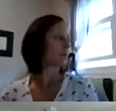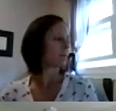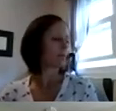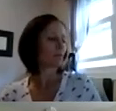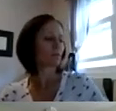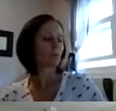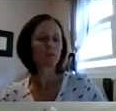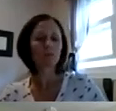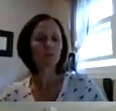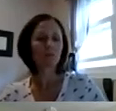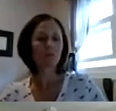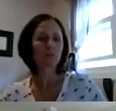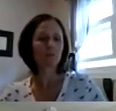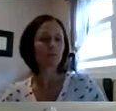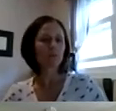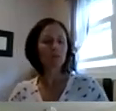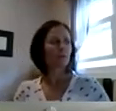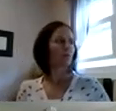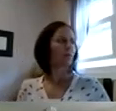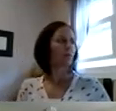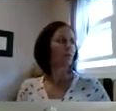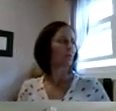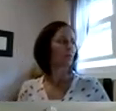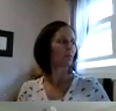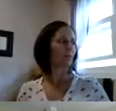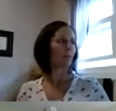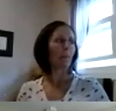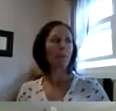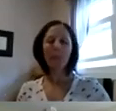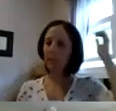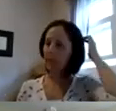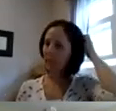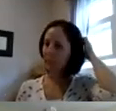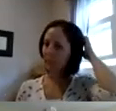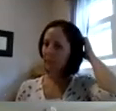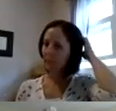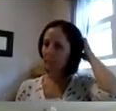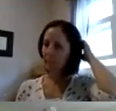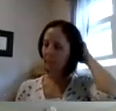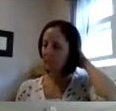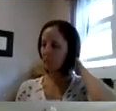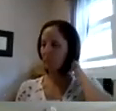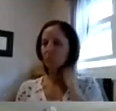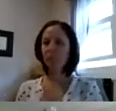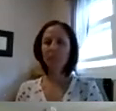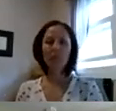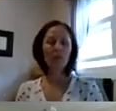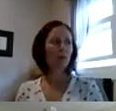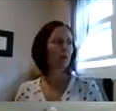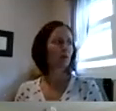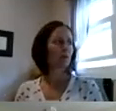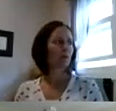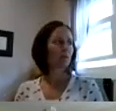So, and we have a set of expectations outlined both for the artists who will work through this program and for